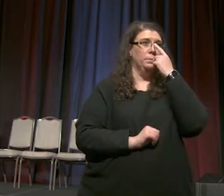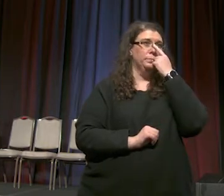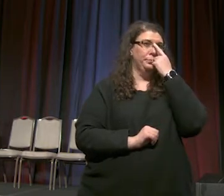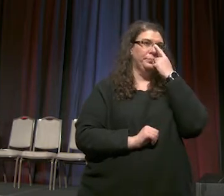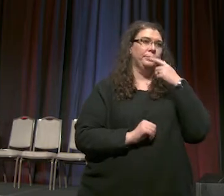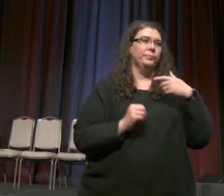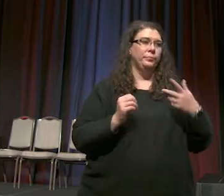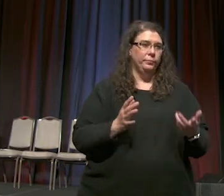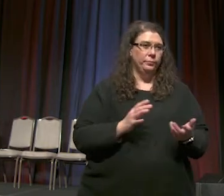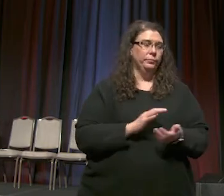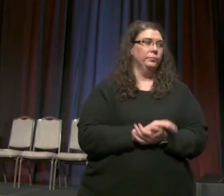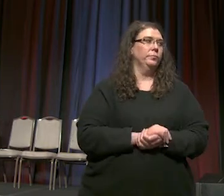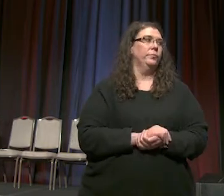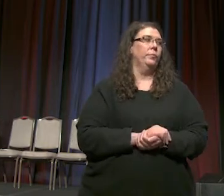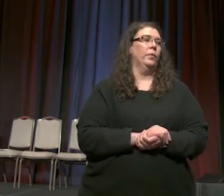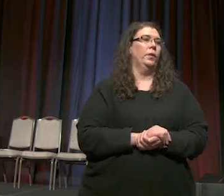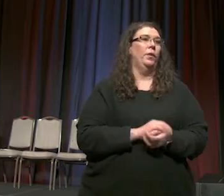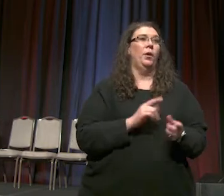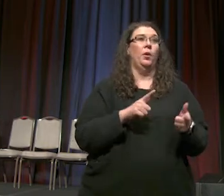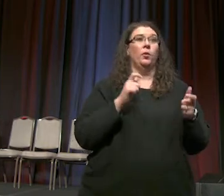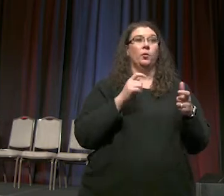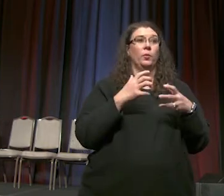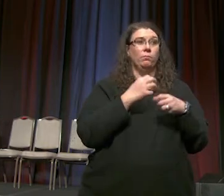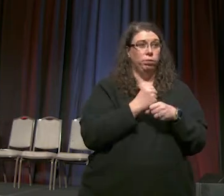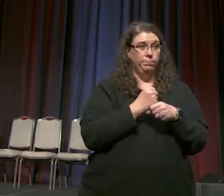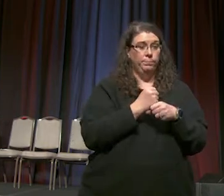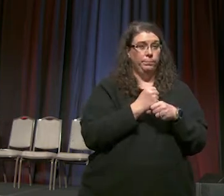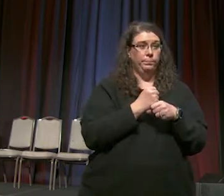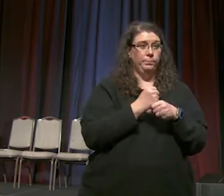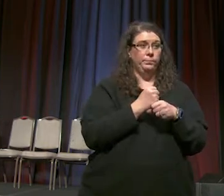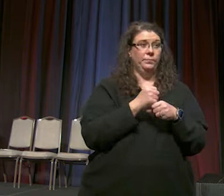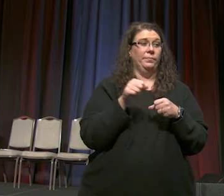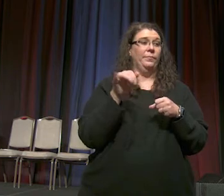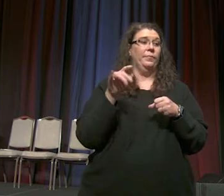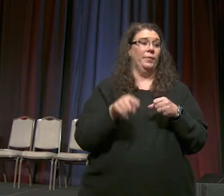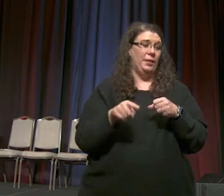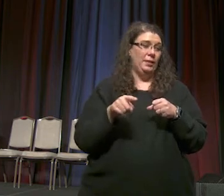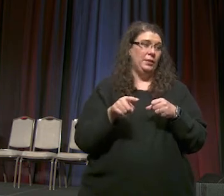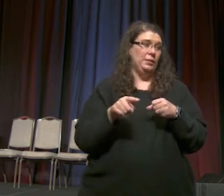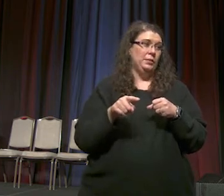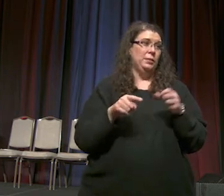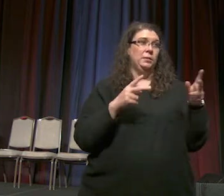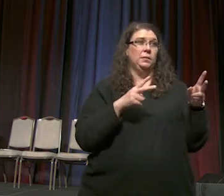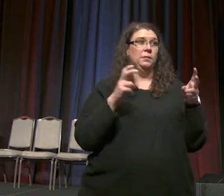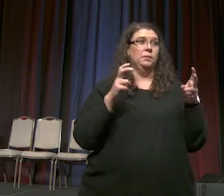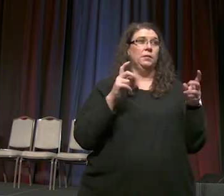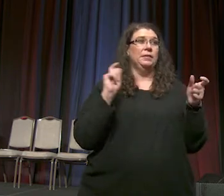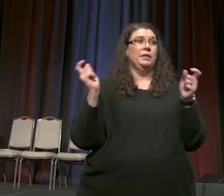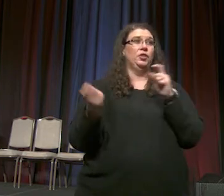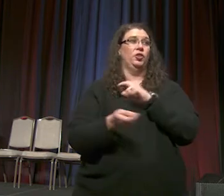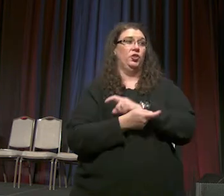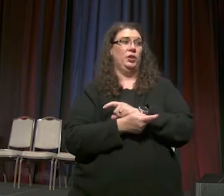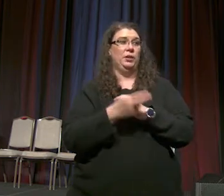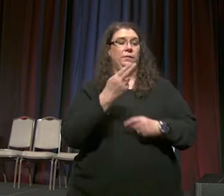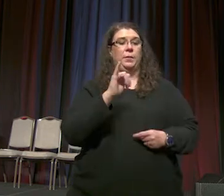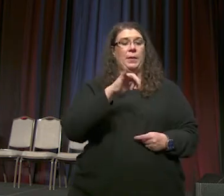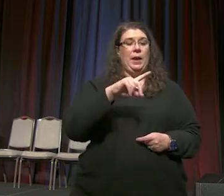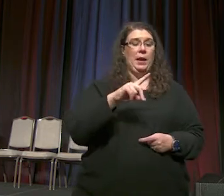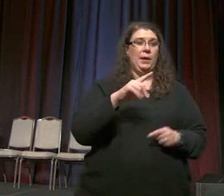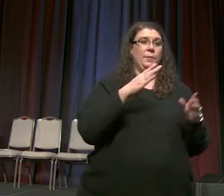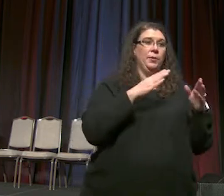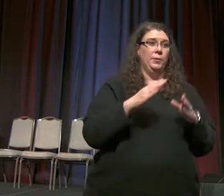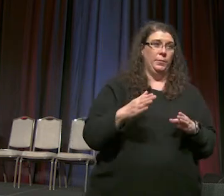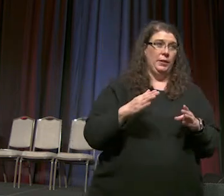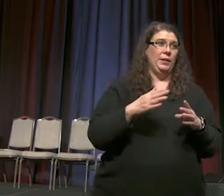So, in quick summary, this is a shift from a hybrid plan that has both a defined